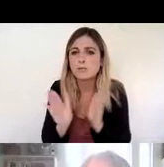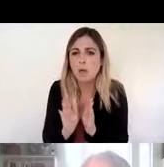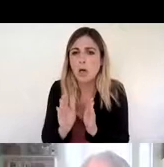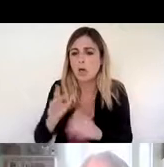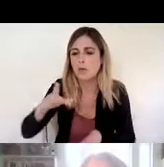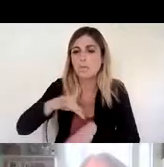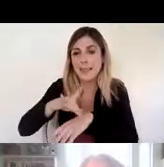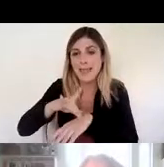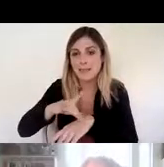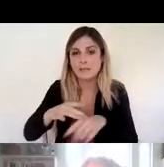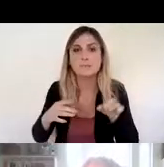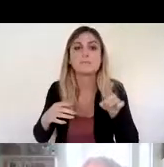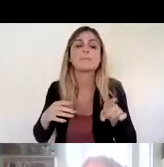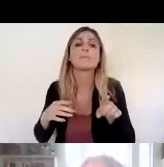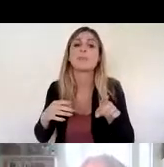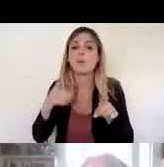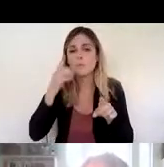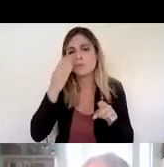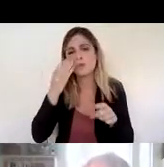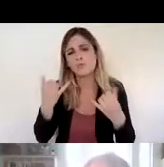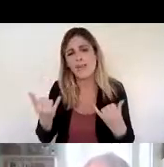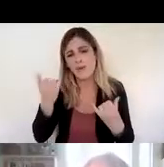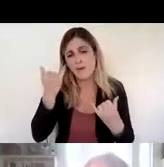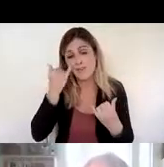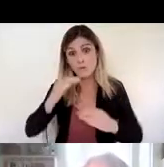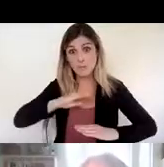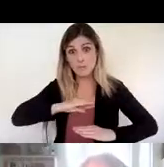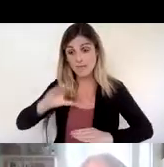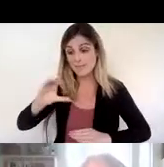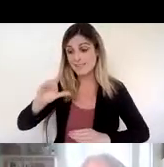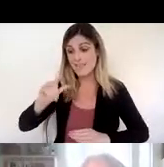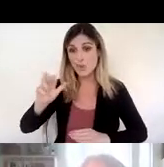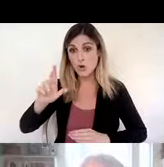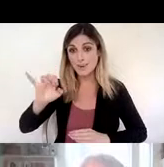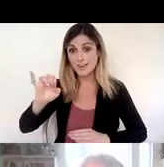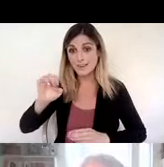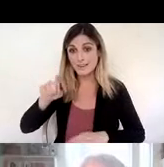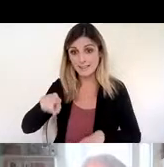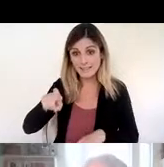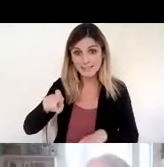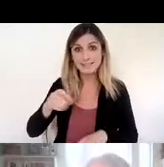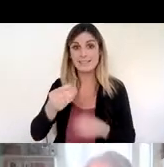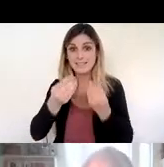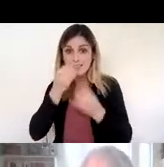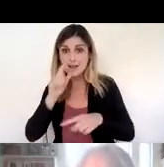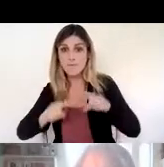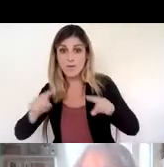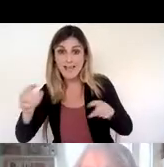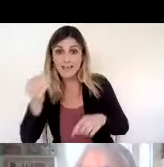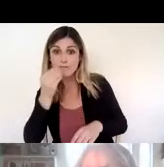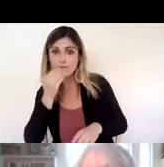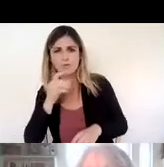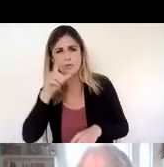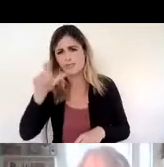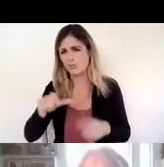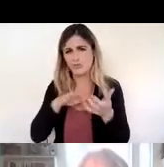nutrition, that if you are meeting calorie needs, you are eating a variety of plant foods, you don't need to combine foods in order to get enough of the